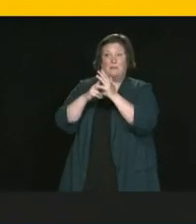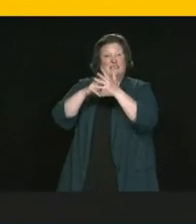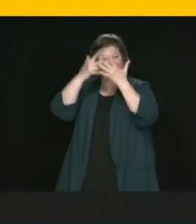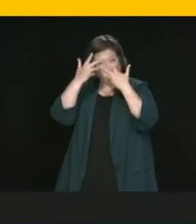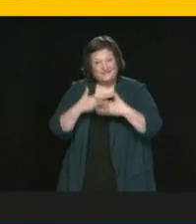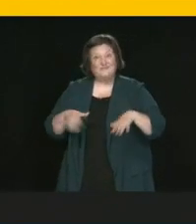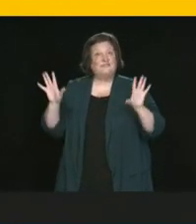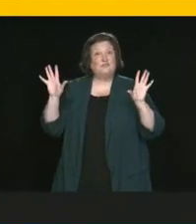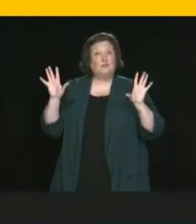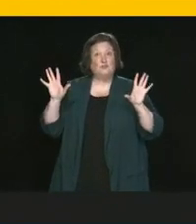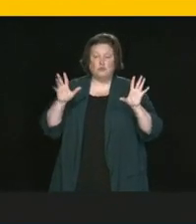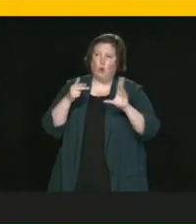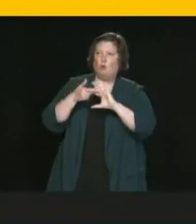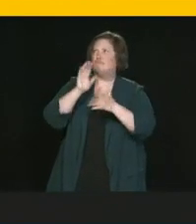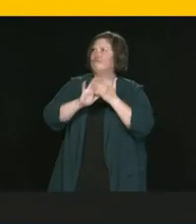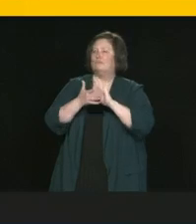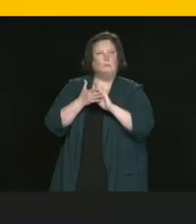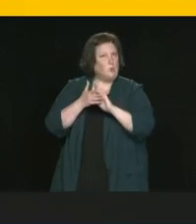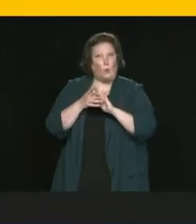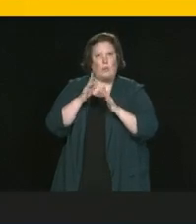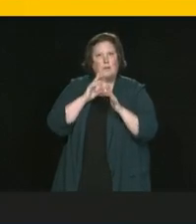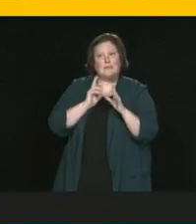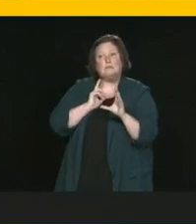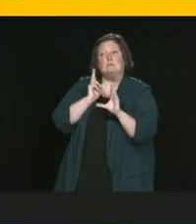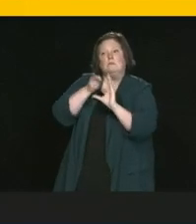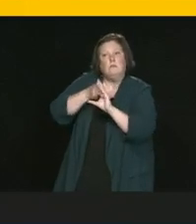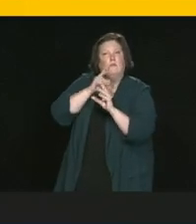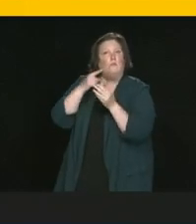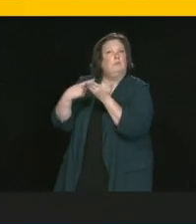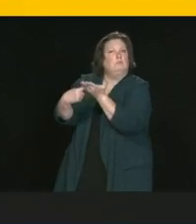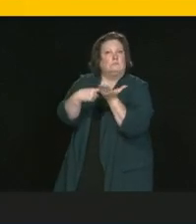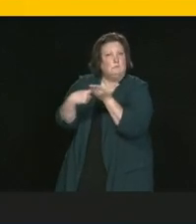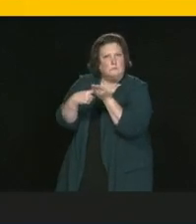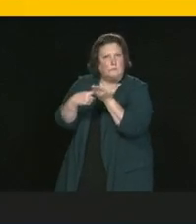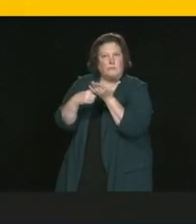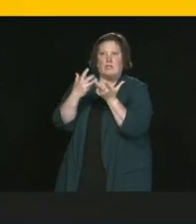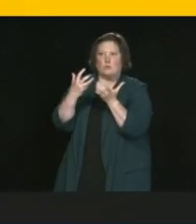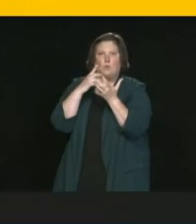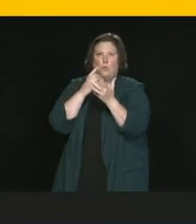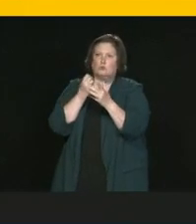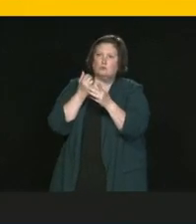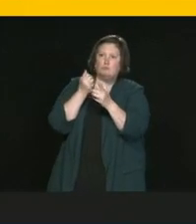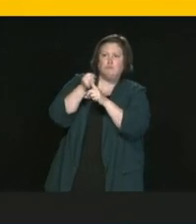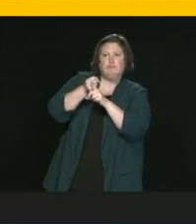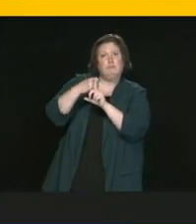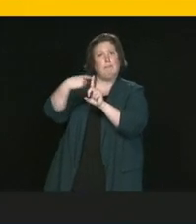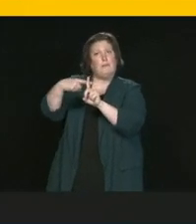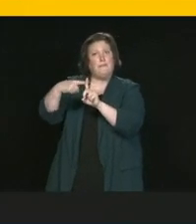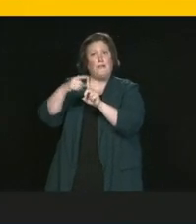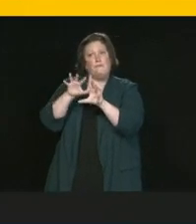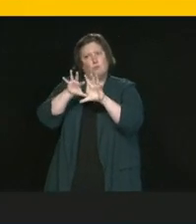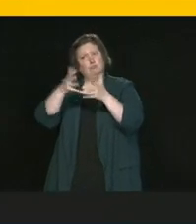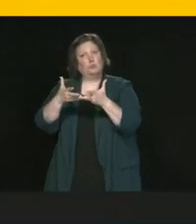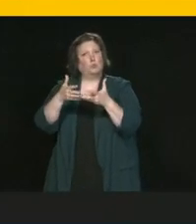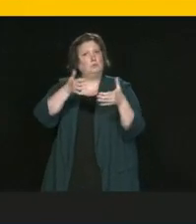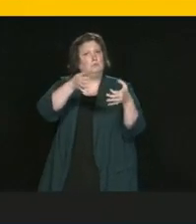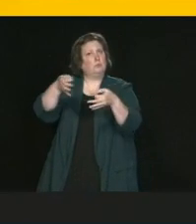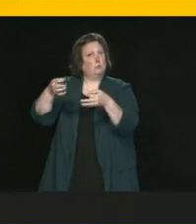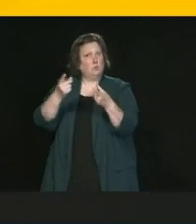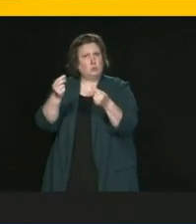Canada. It's a means of continuing to have a positive impact on the world, projecting our values,